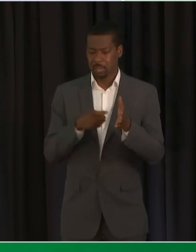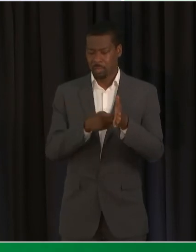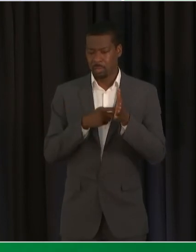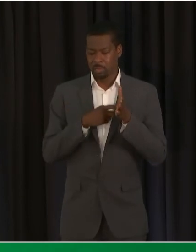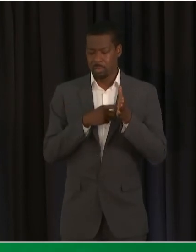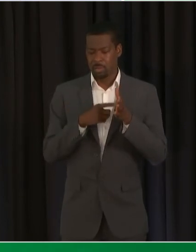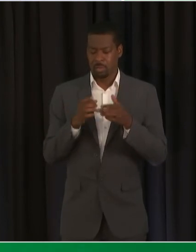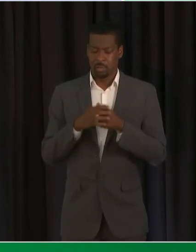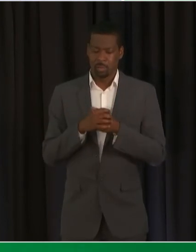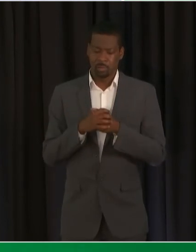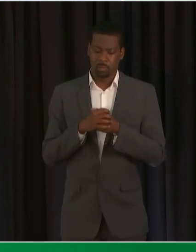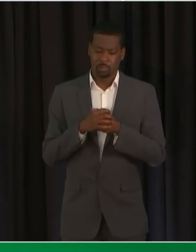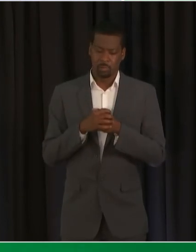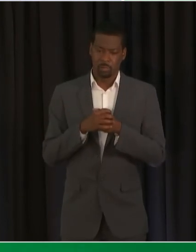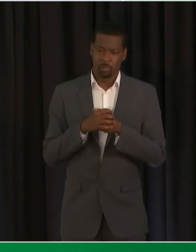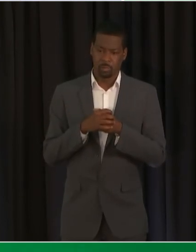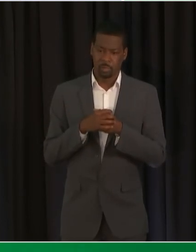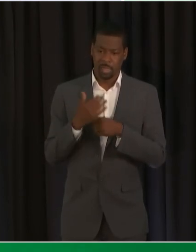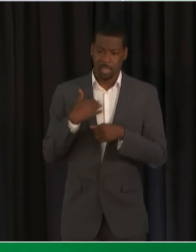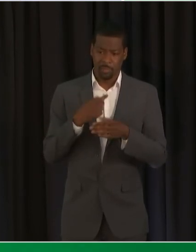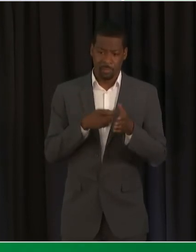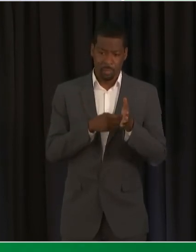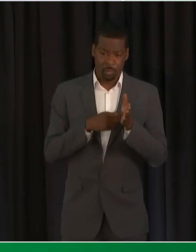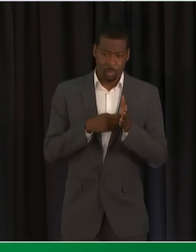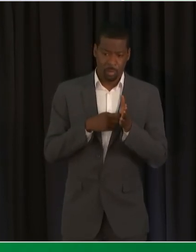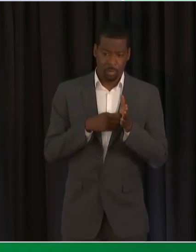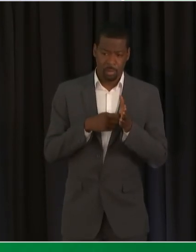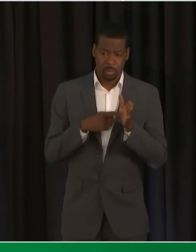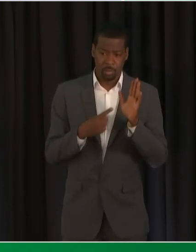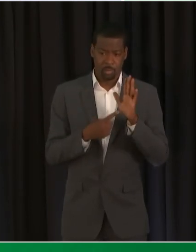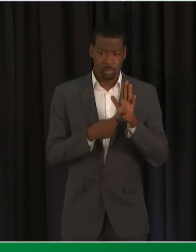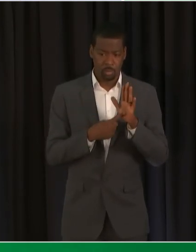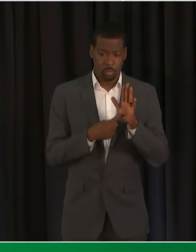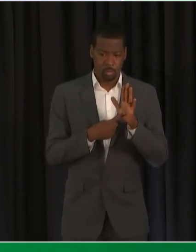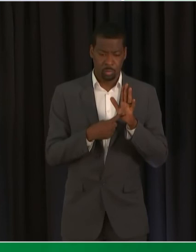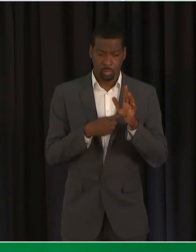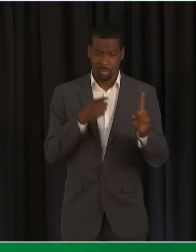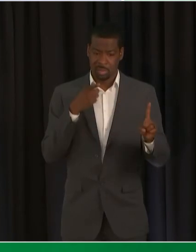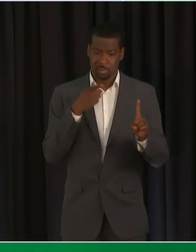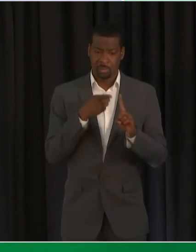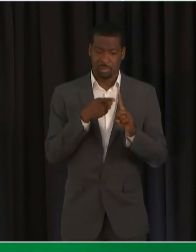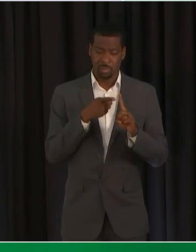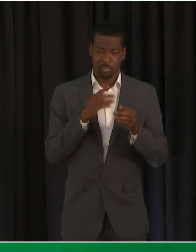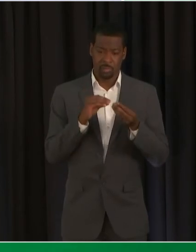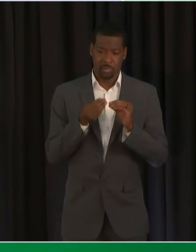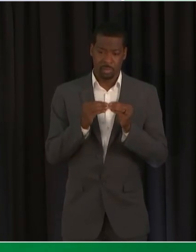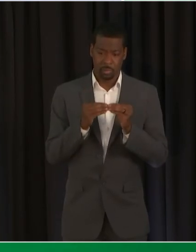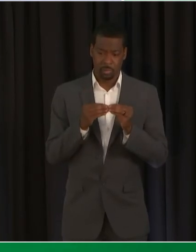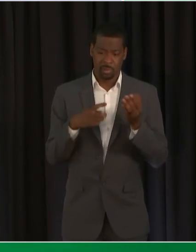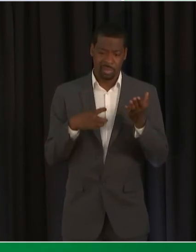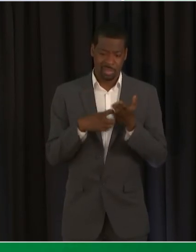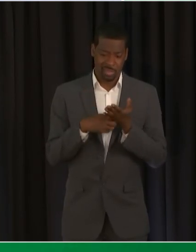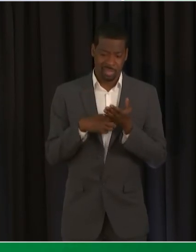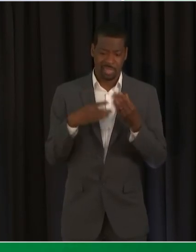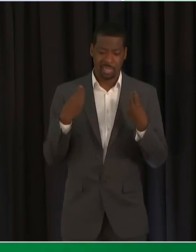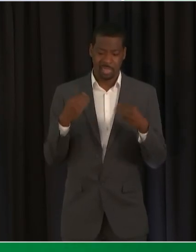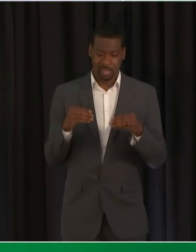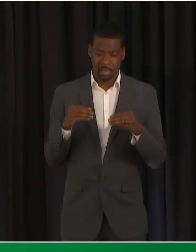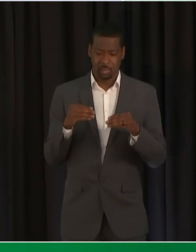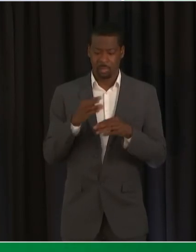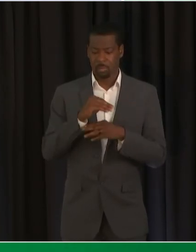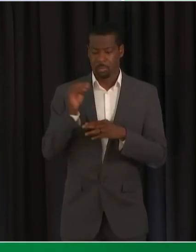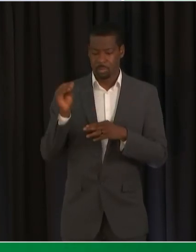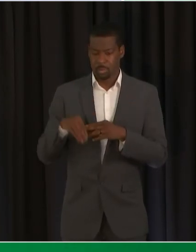requirement. Apparently there's a requirement to show a specific number of ticket sales, at